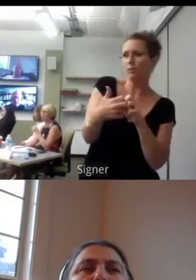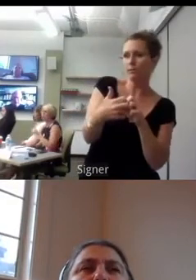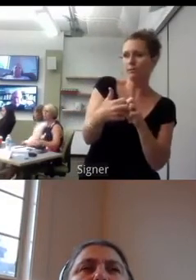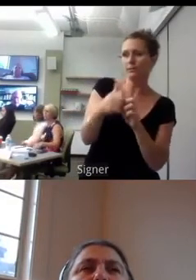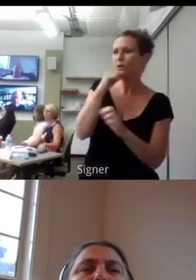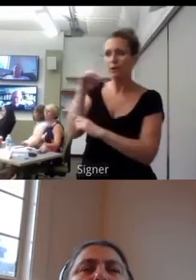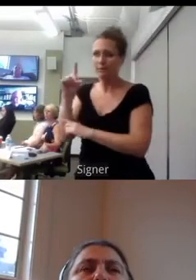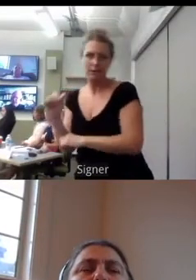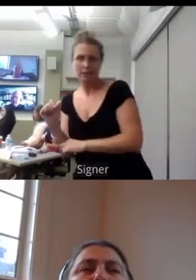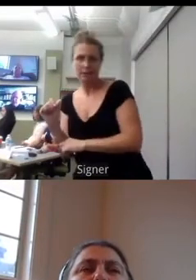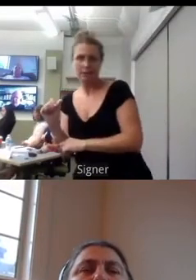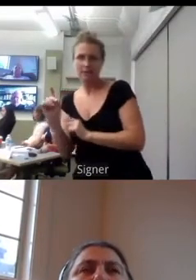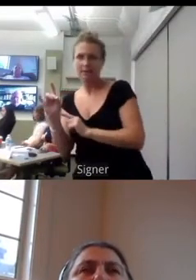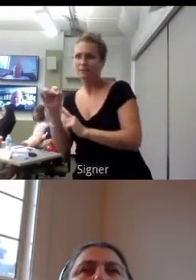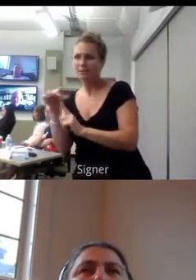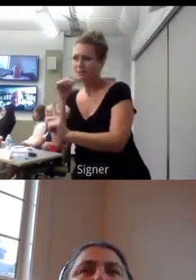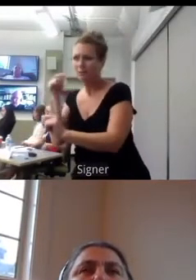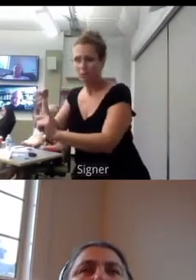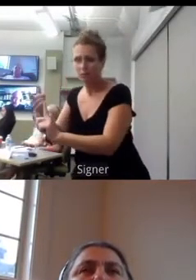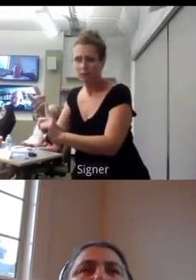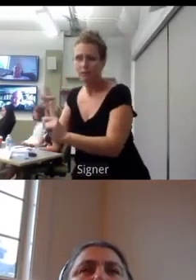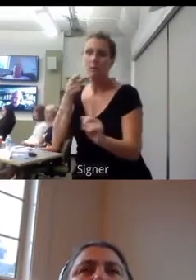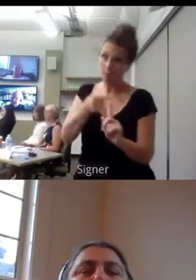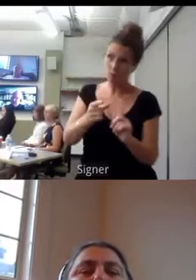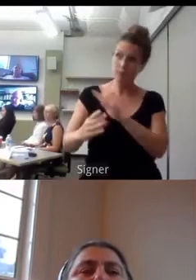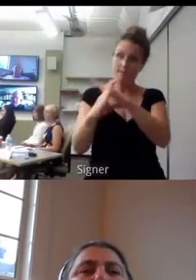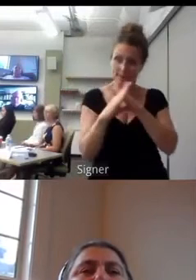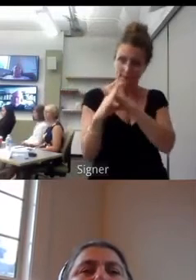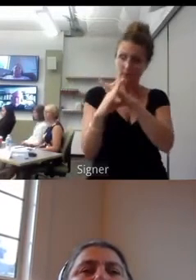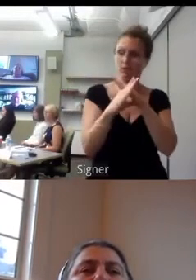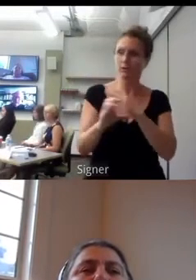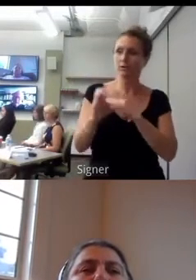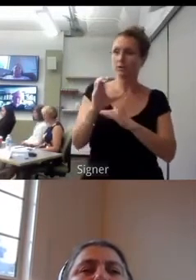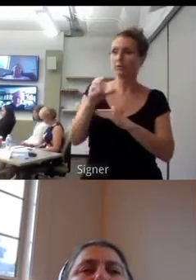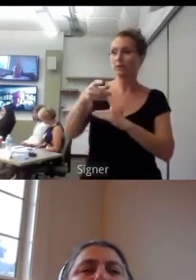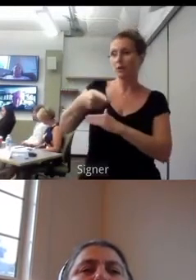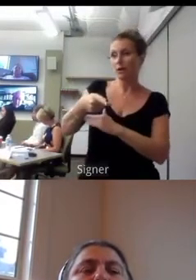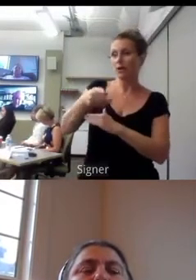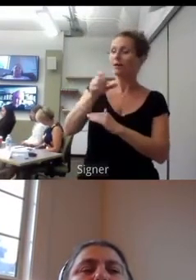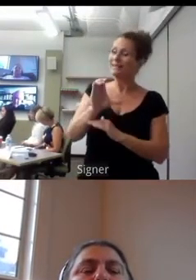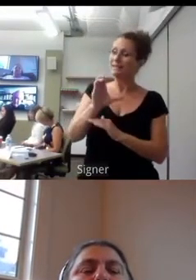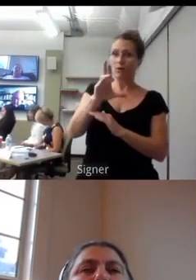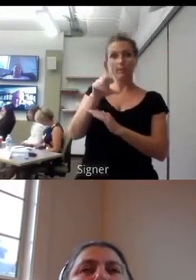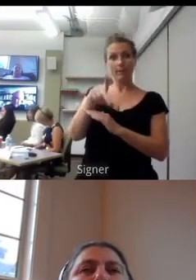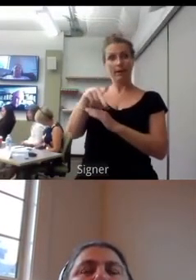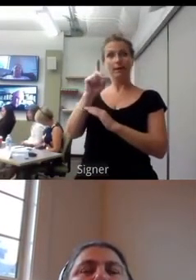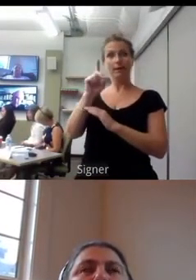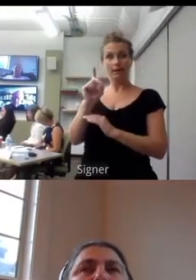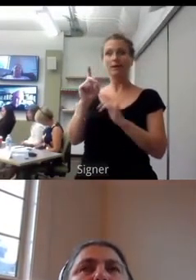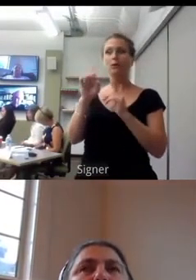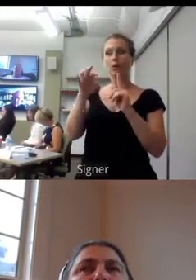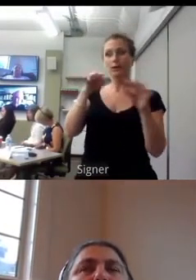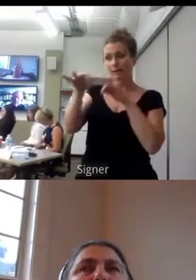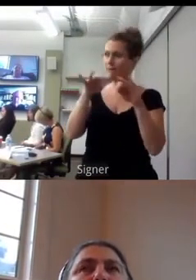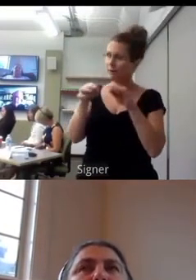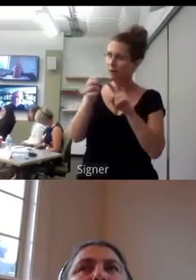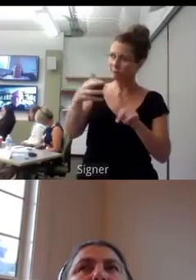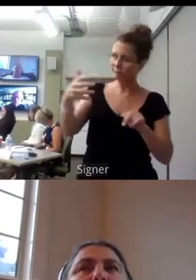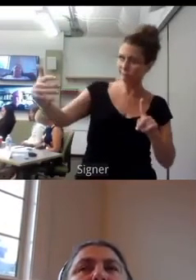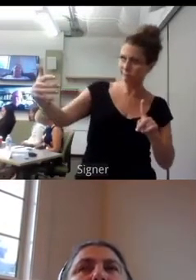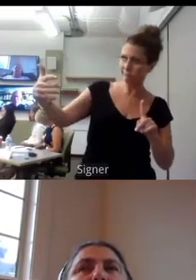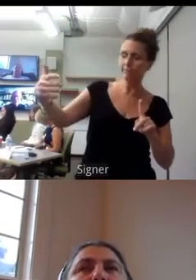characterization that the CRPD comes up with, and I must say, comparatively speaking, most countries